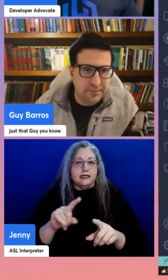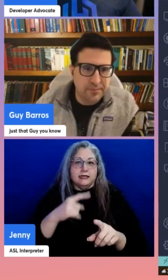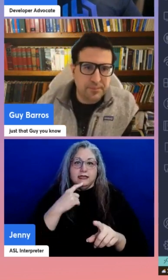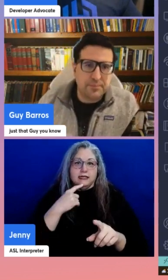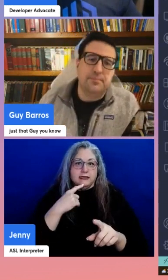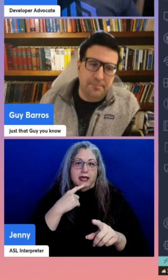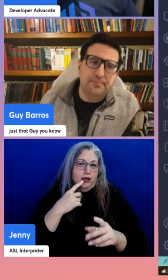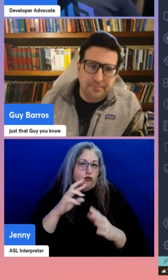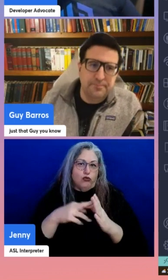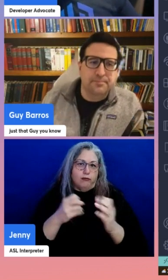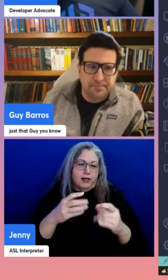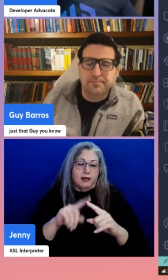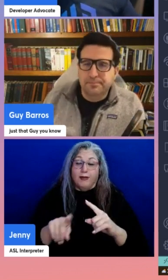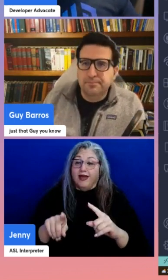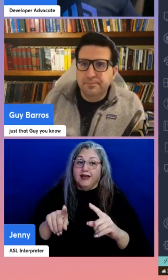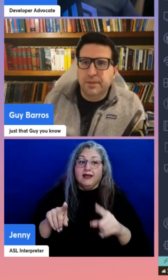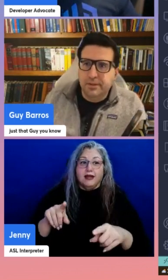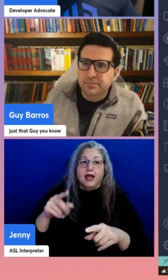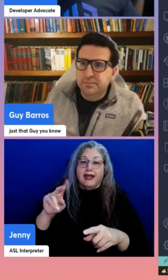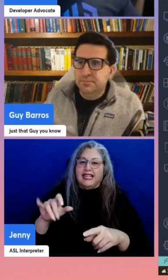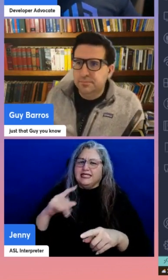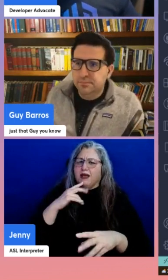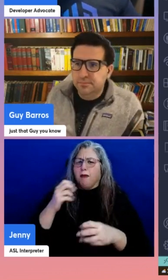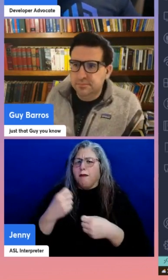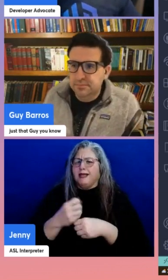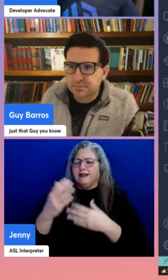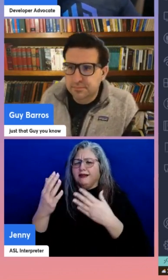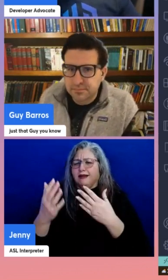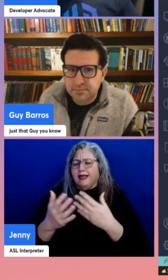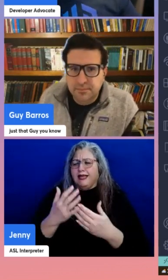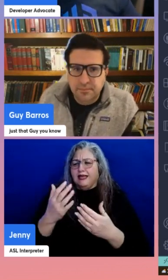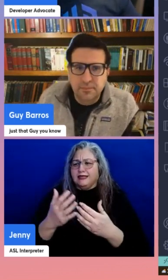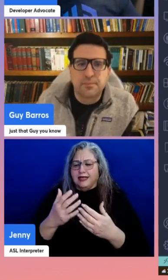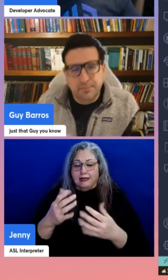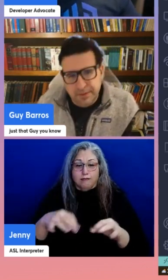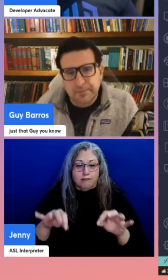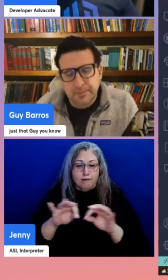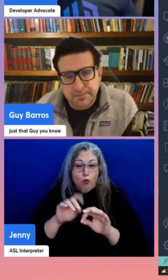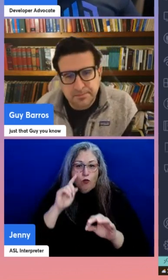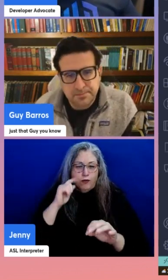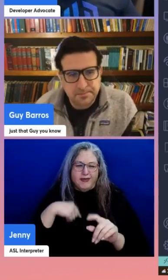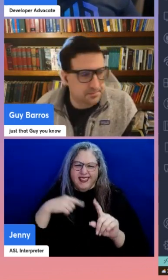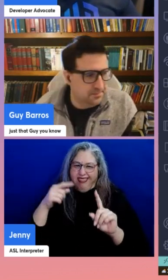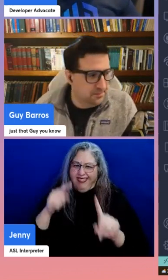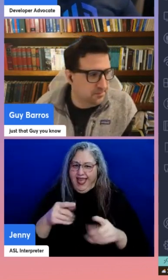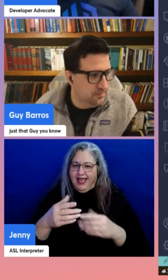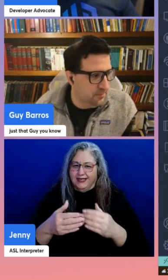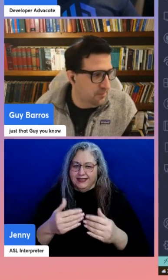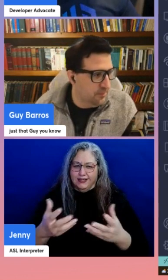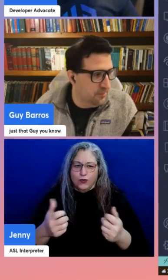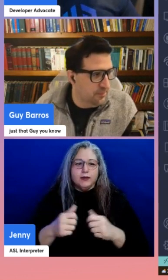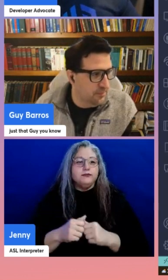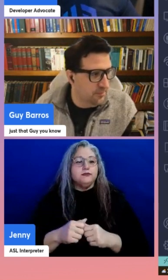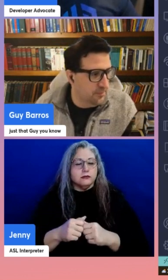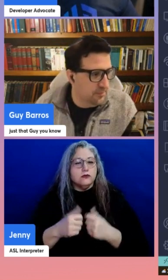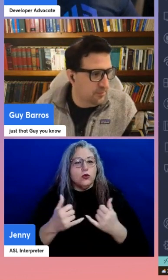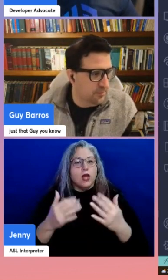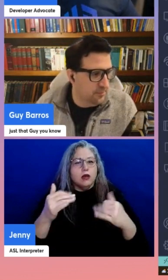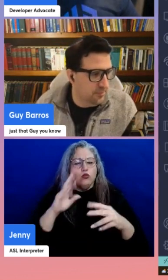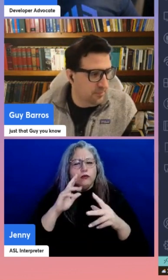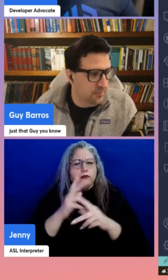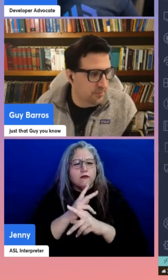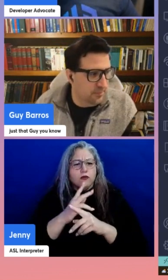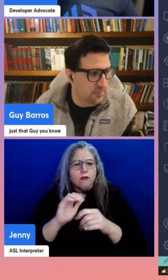makes it really easy, right? Like, and I think that's the sort of the key thing for me. Okay, so let's work out how we